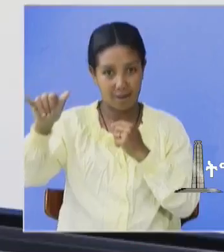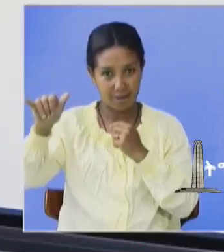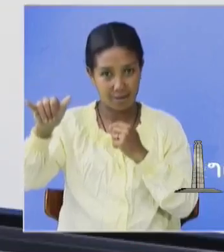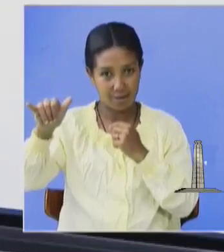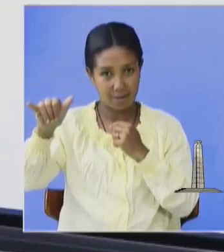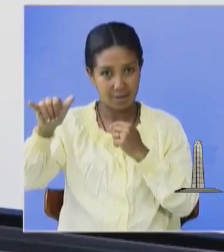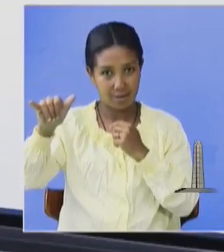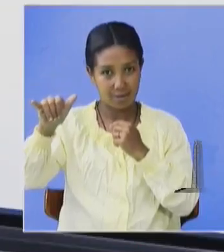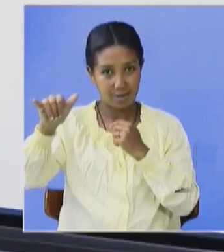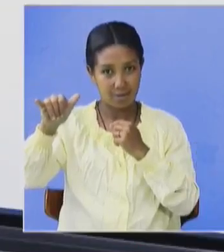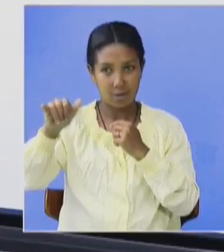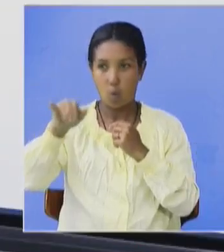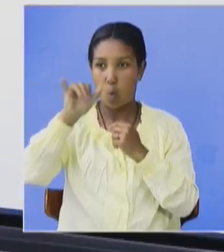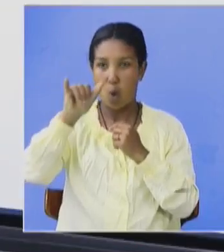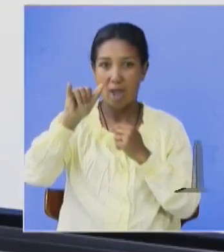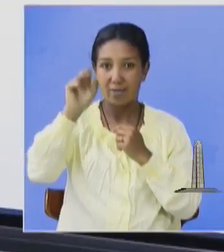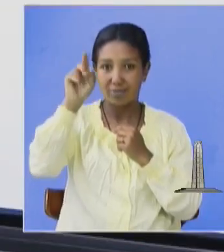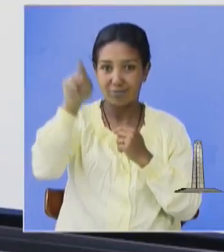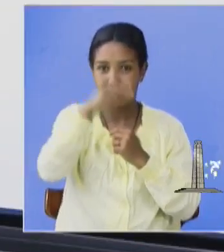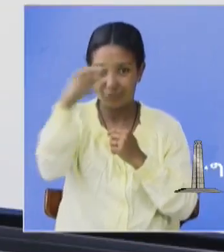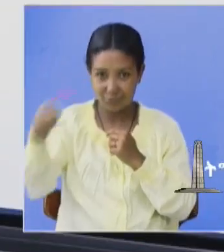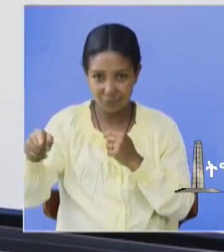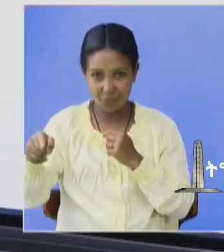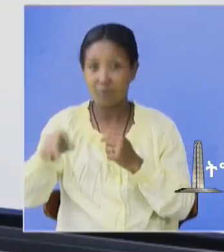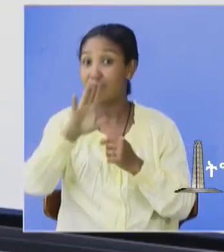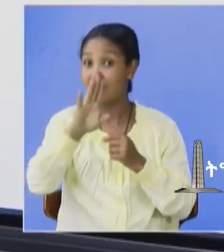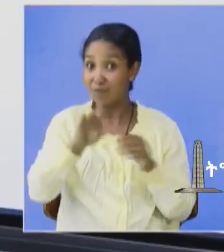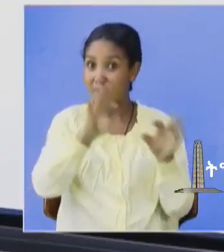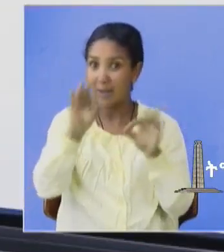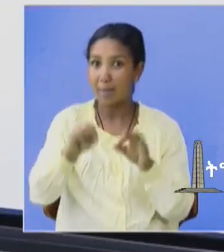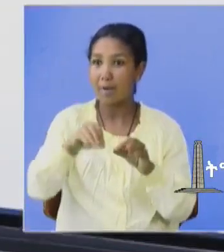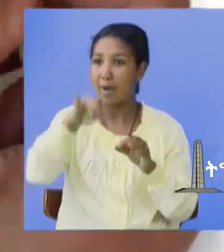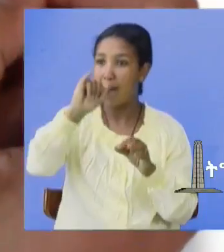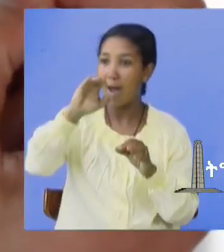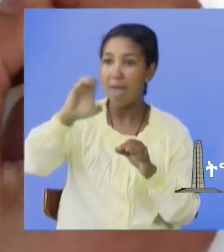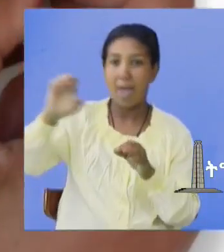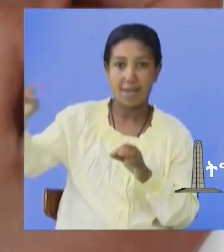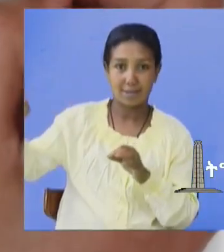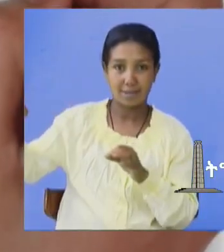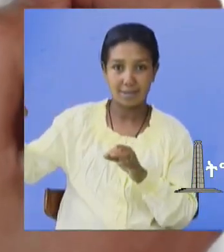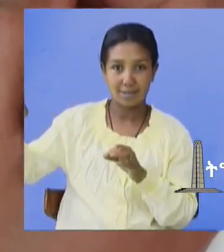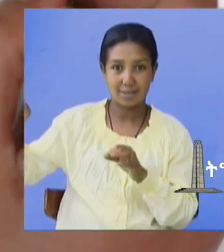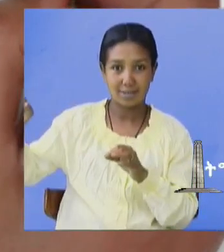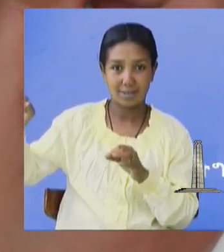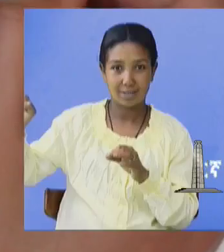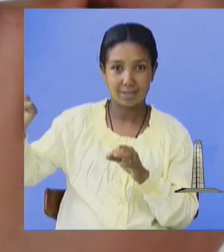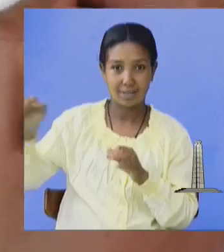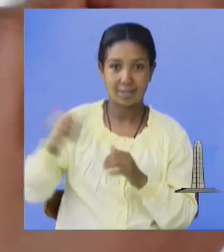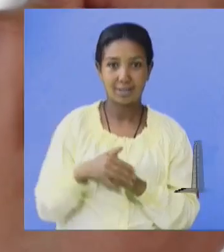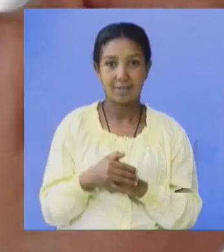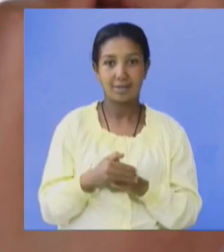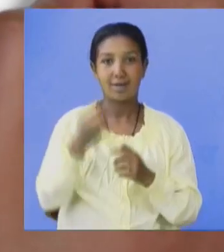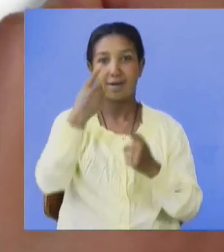Cry. We just cancel y and add ies. Cries.